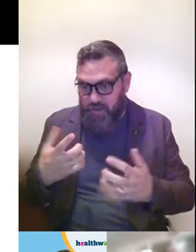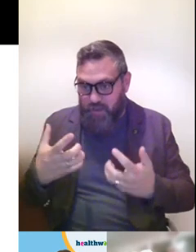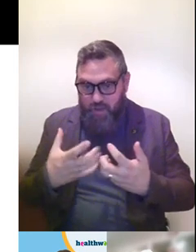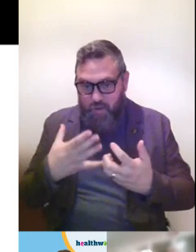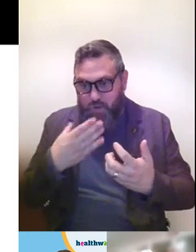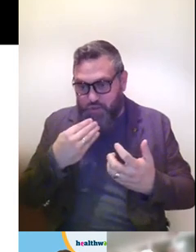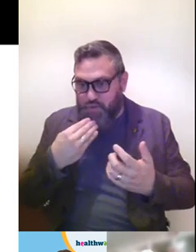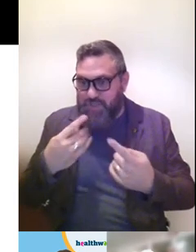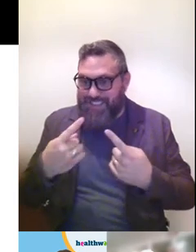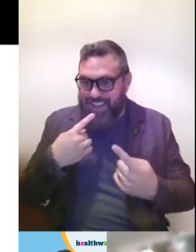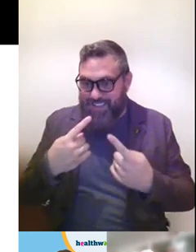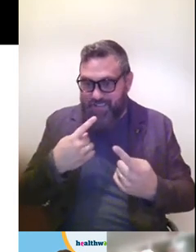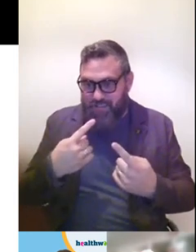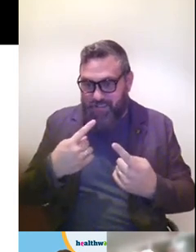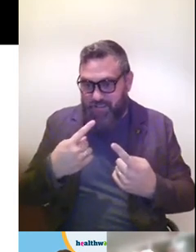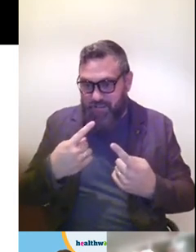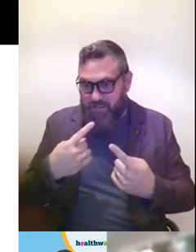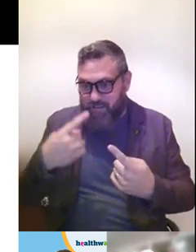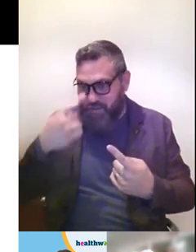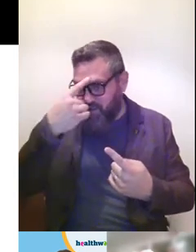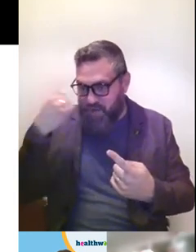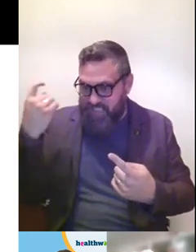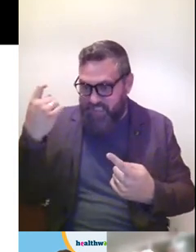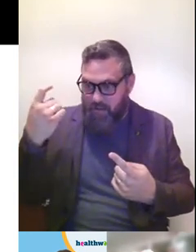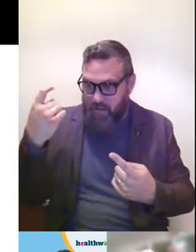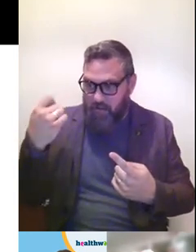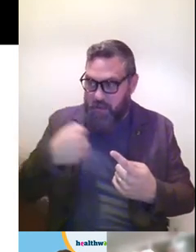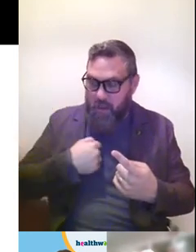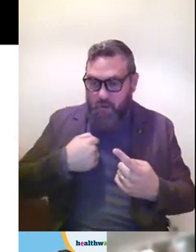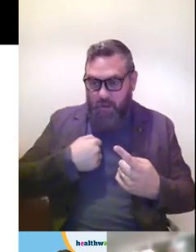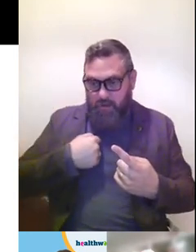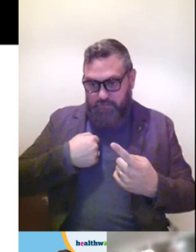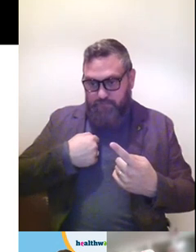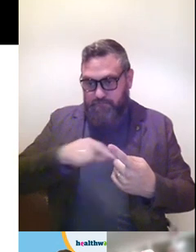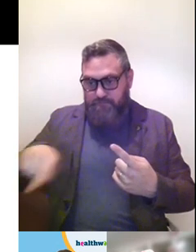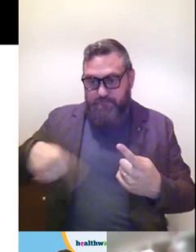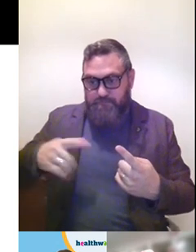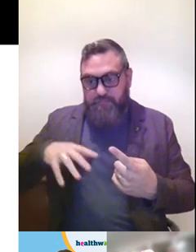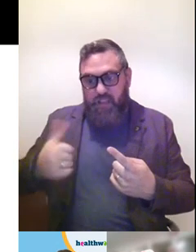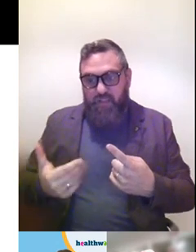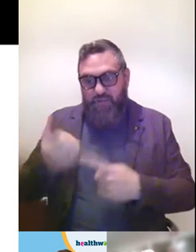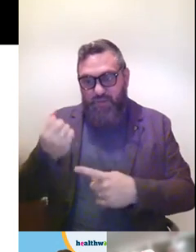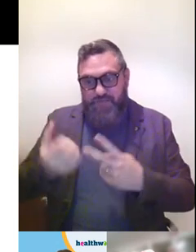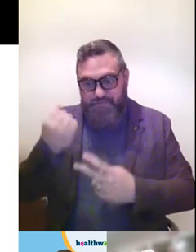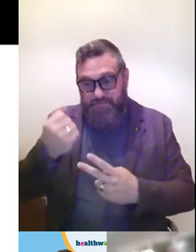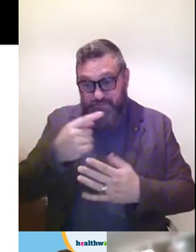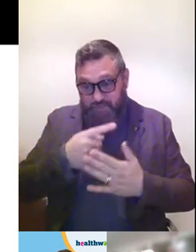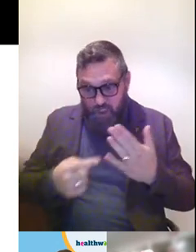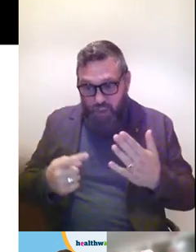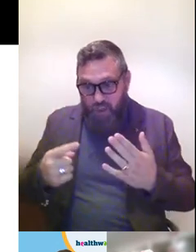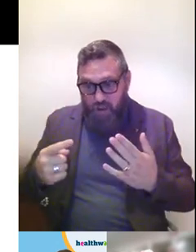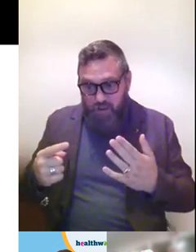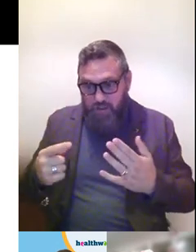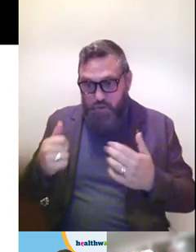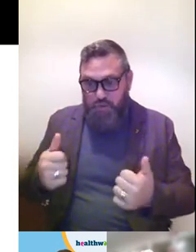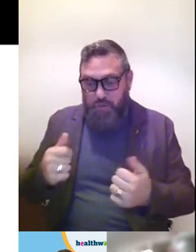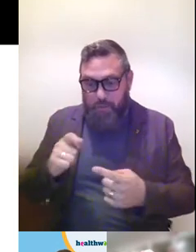to understand the health outcomes of our populations, etc. So I think they're all really, really good